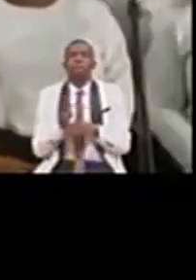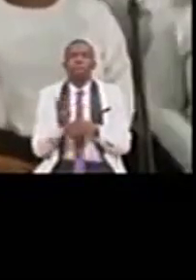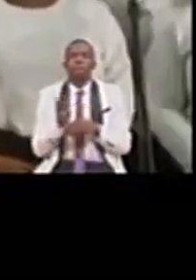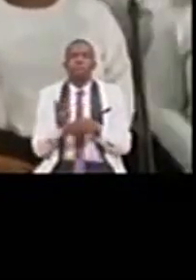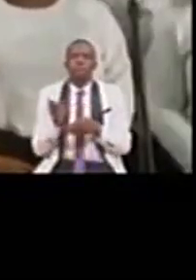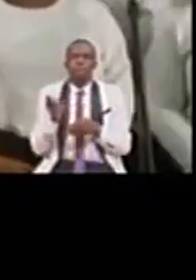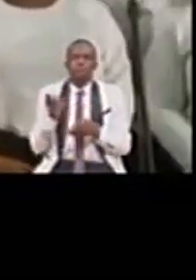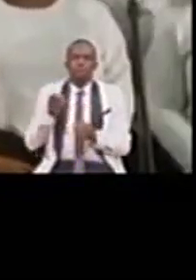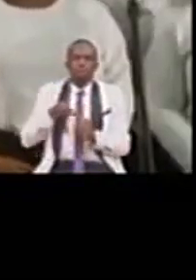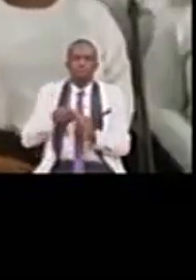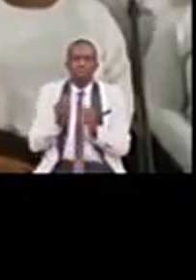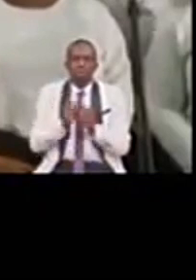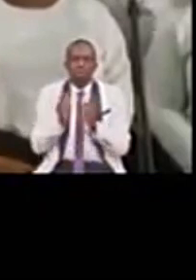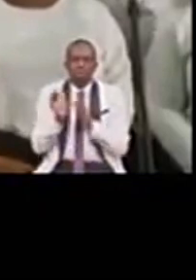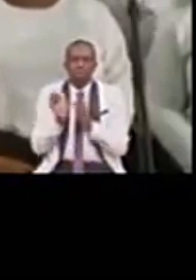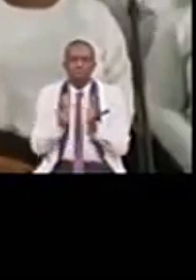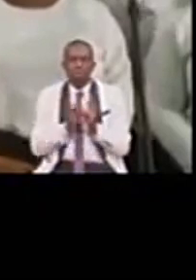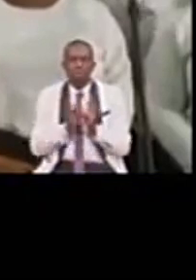transfigured fully,